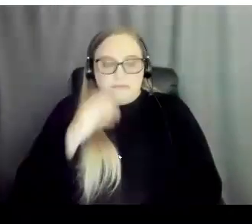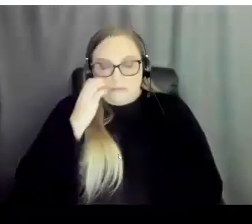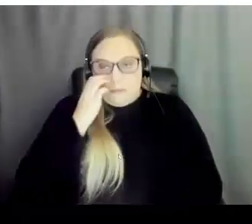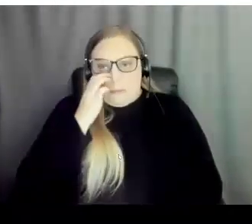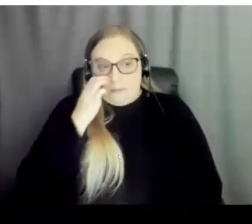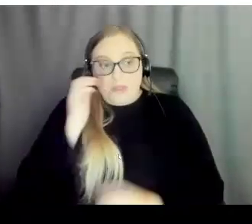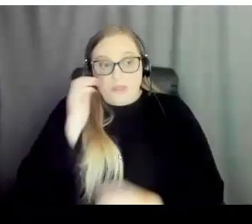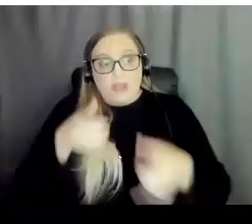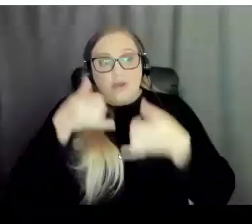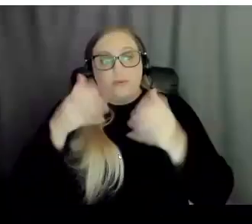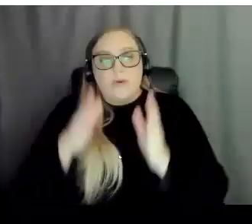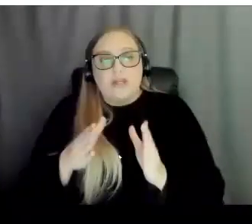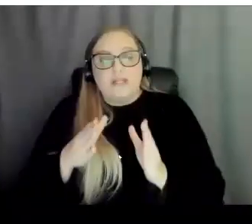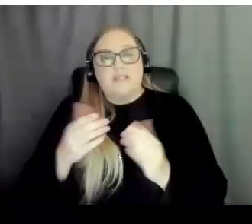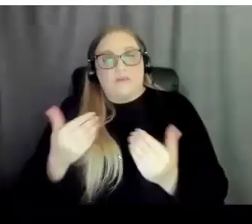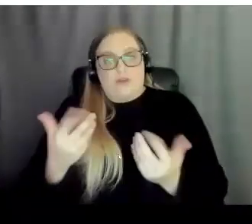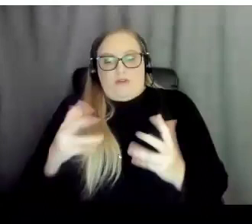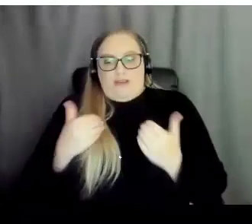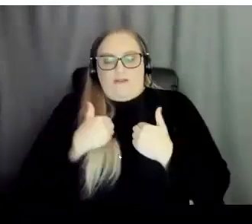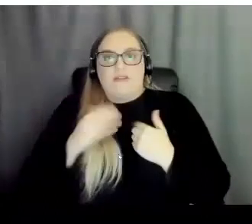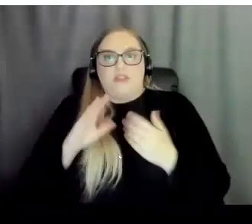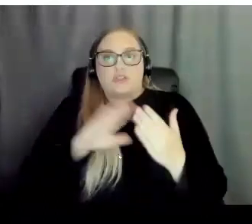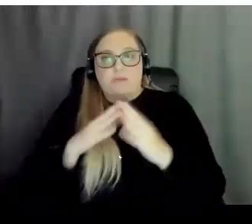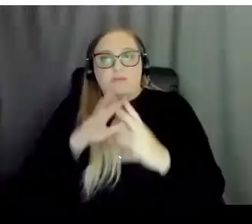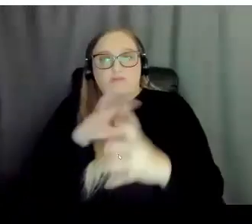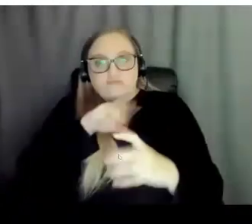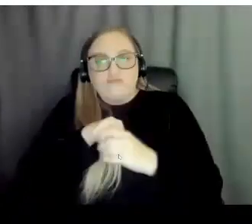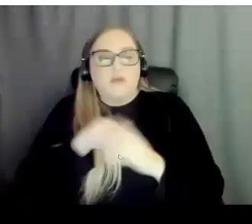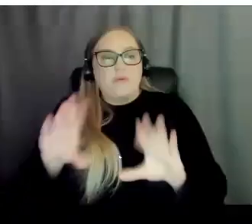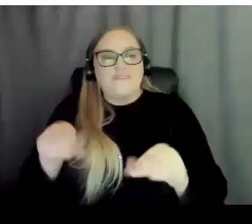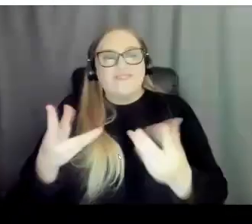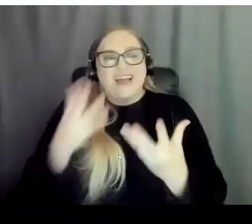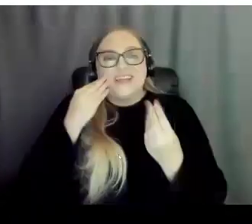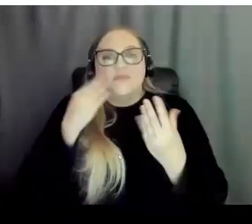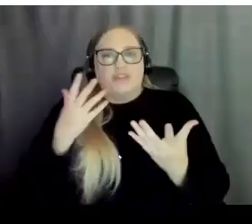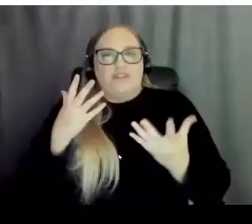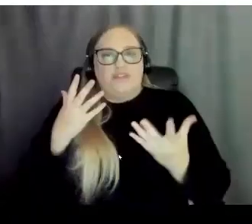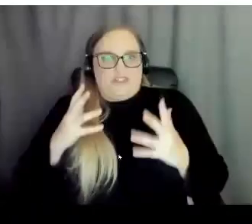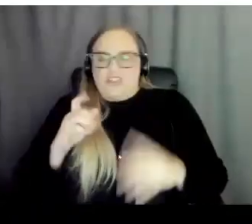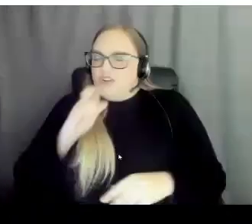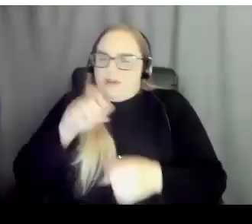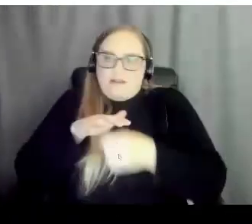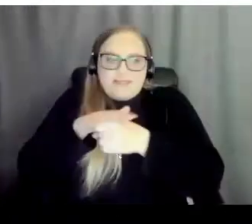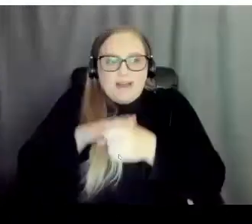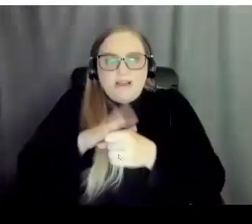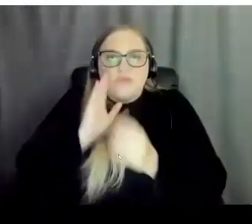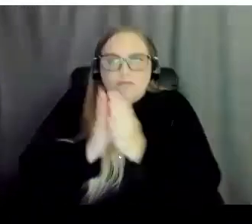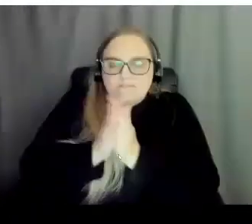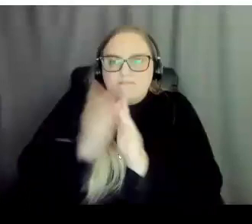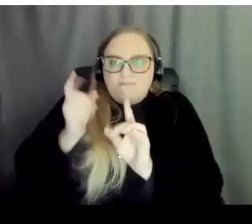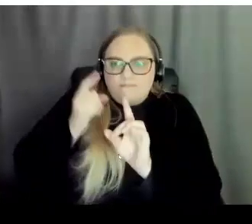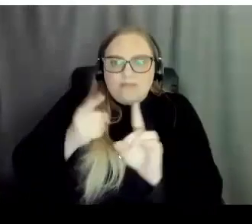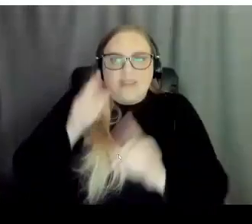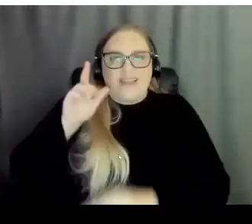and the communities that they may engage with are providing information to the process. They are not necessarily sites that may be pursued in the future for hosting